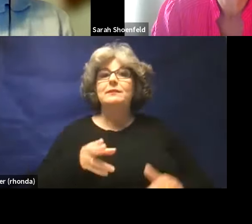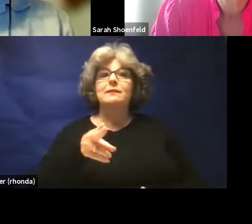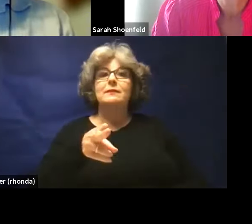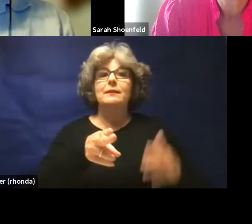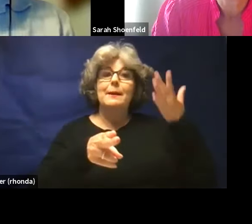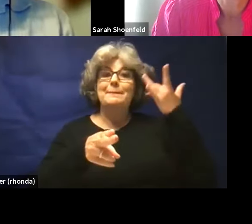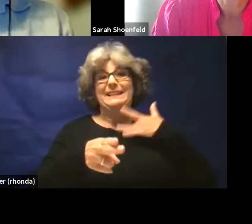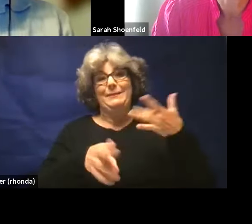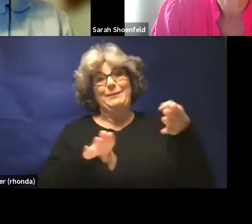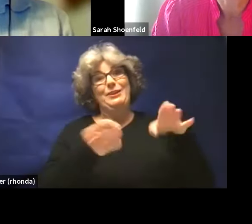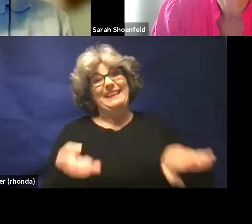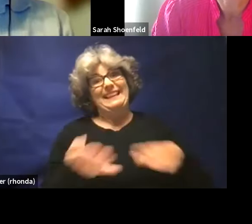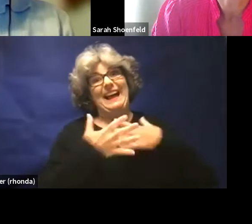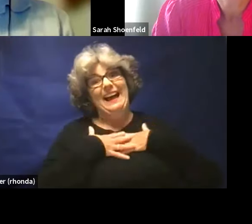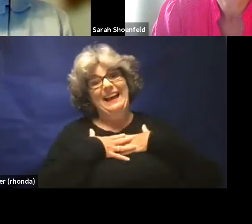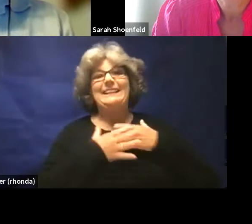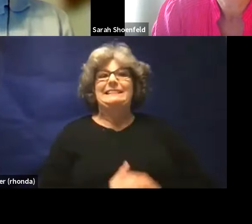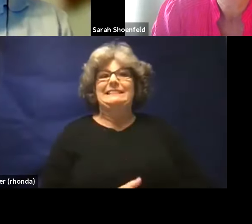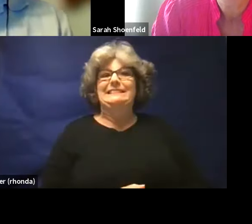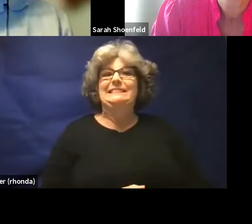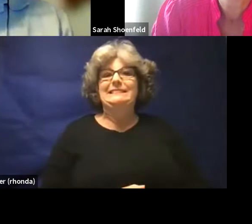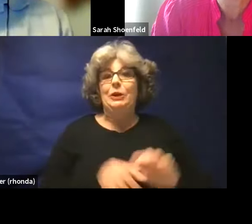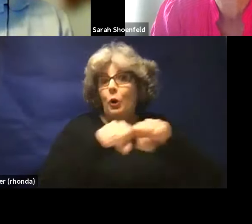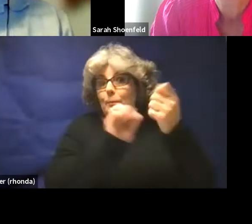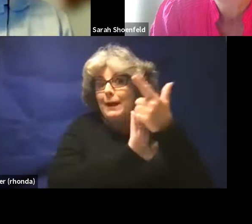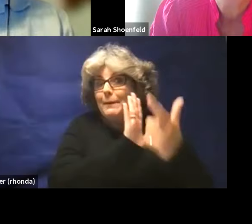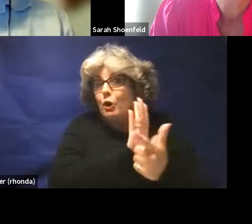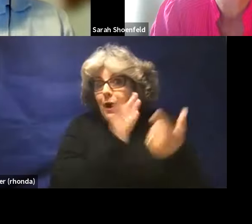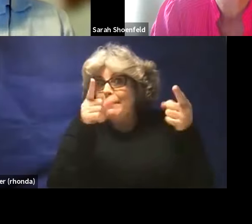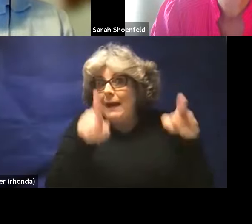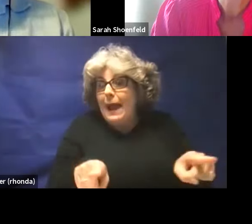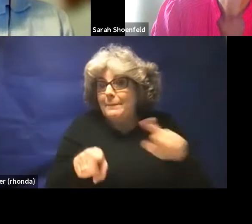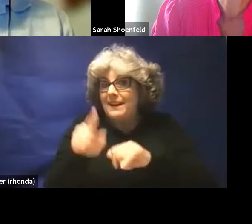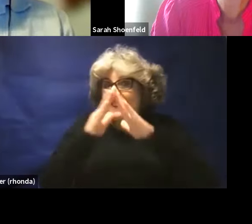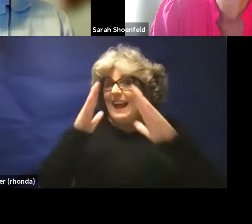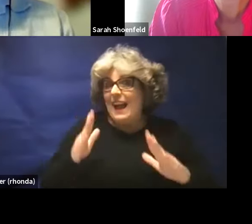because they died. But anyway, crime.